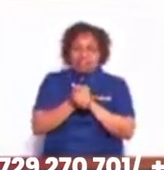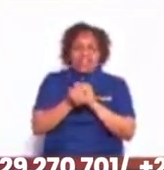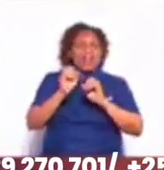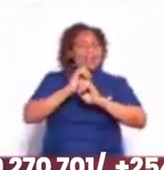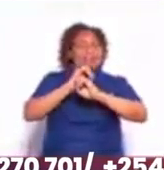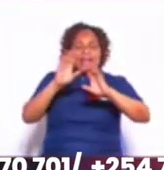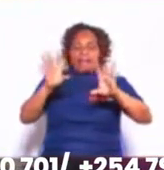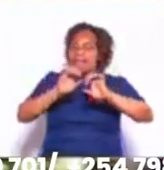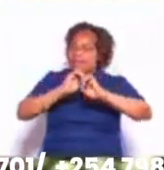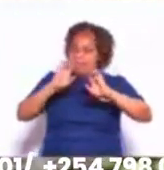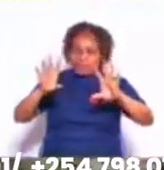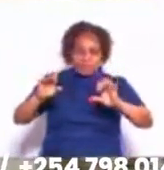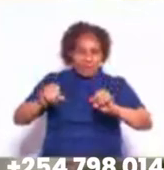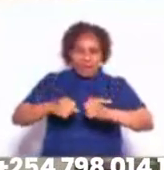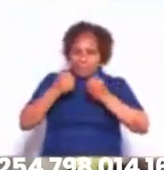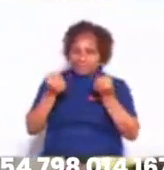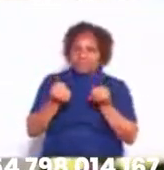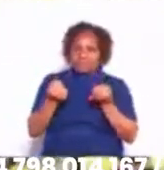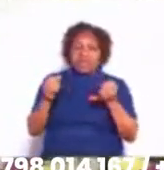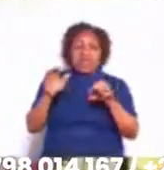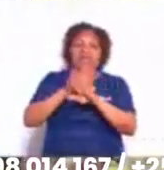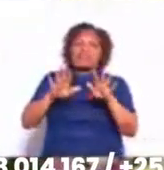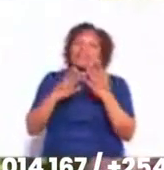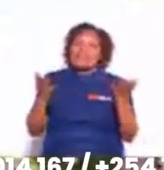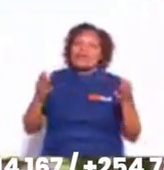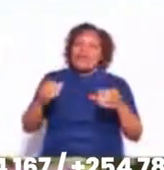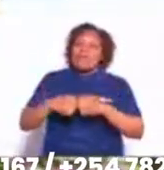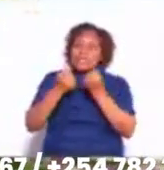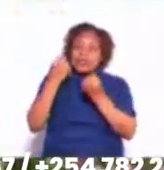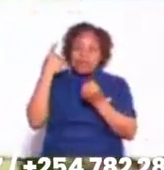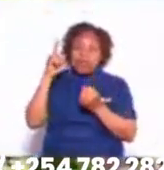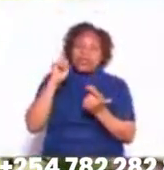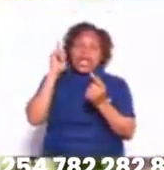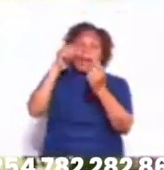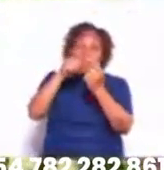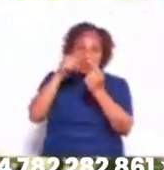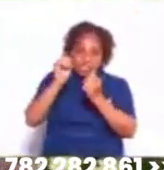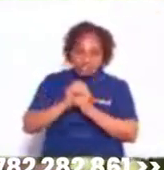Nothing just happens. Everything happens for a purpose.